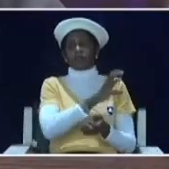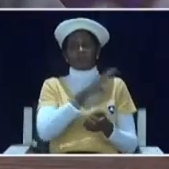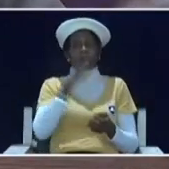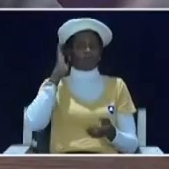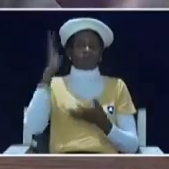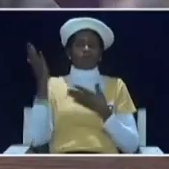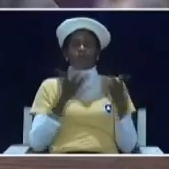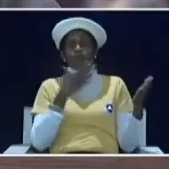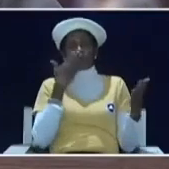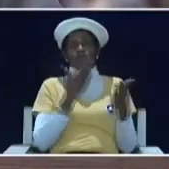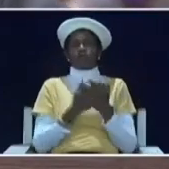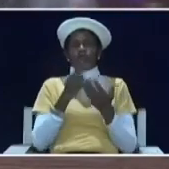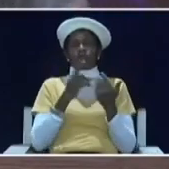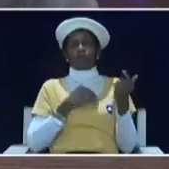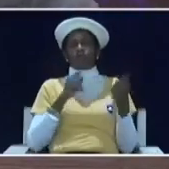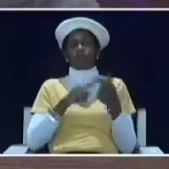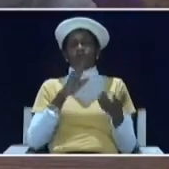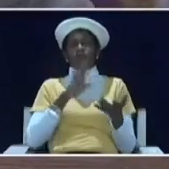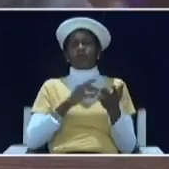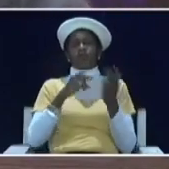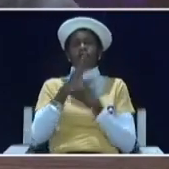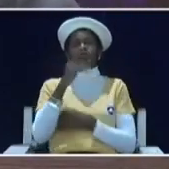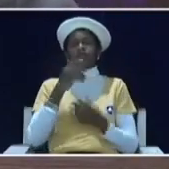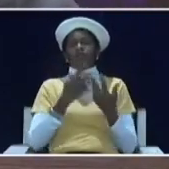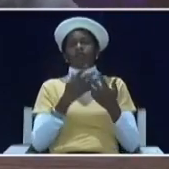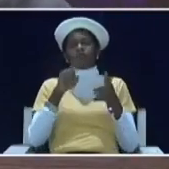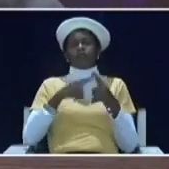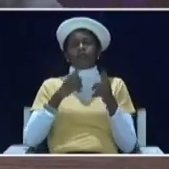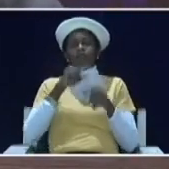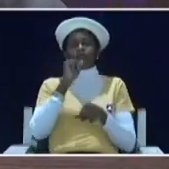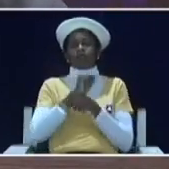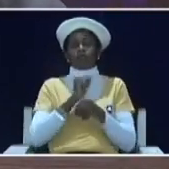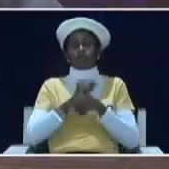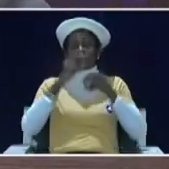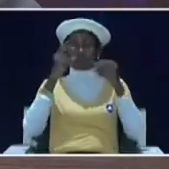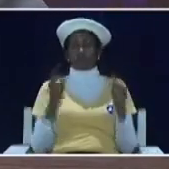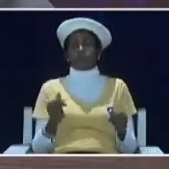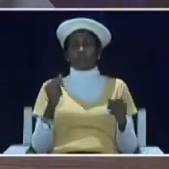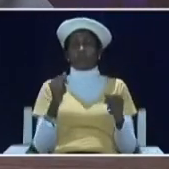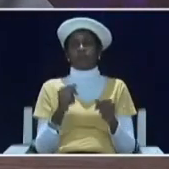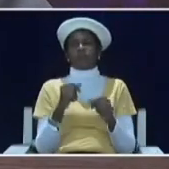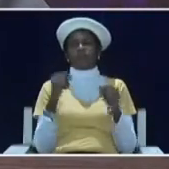goodness. And to the glory of God, the machine began to work immediately.